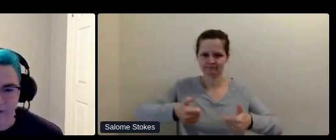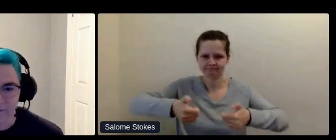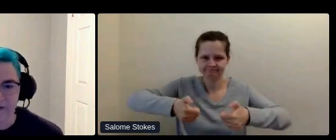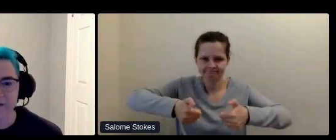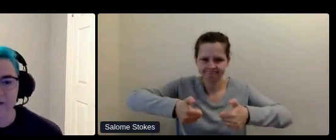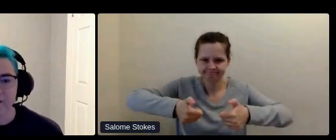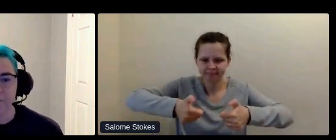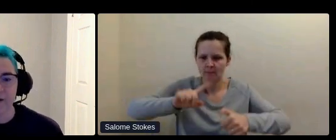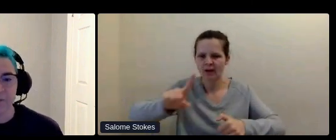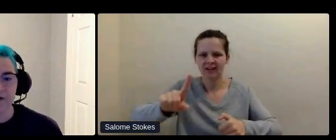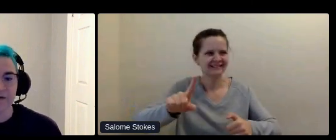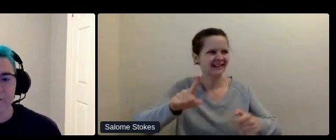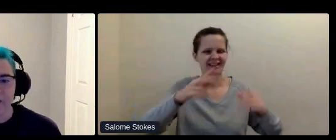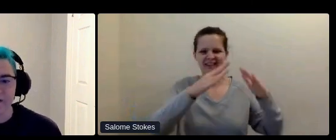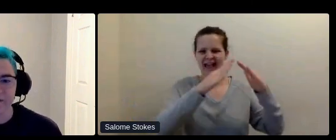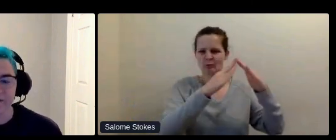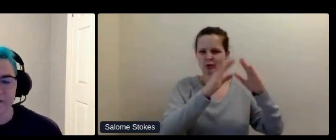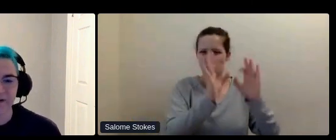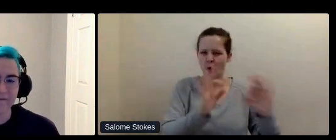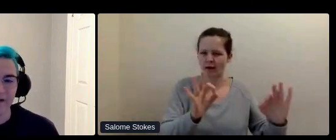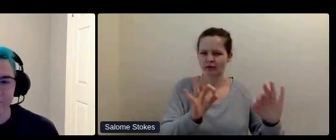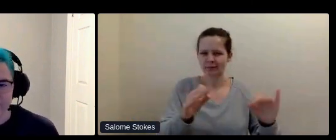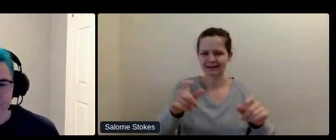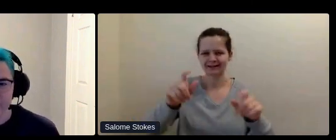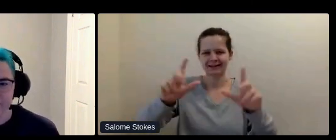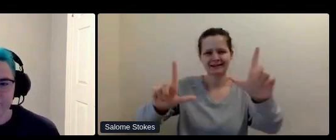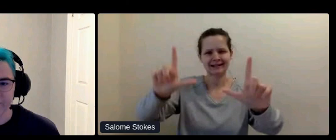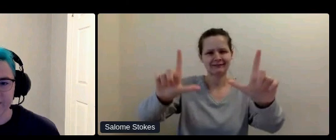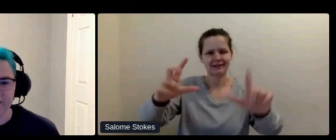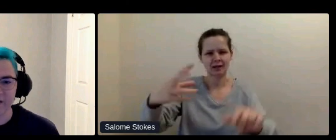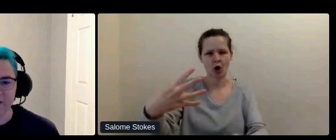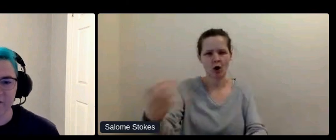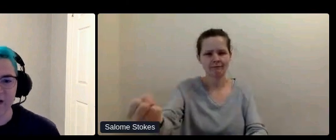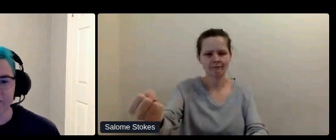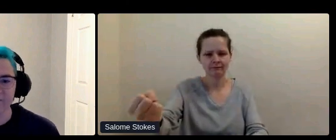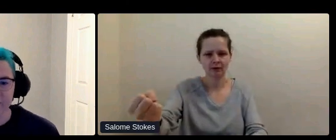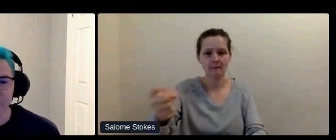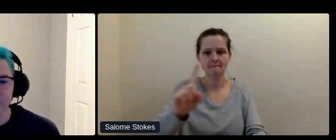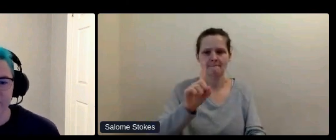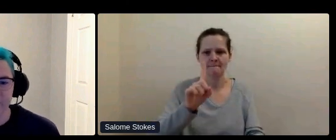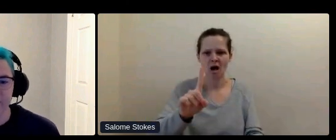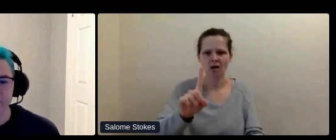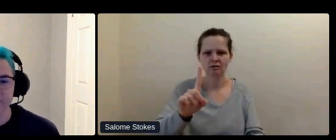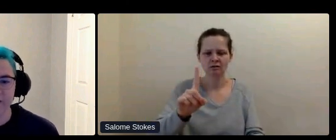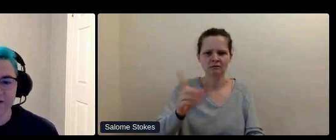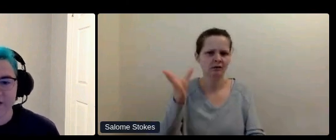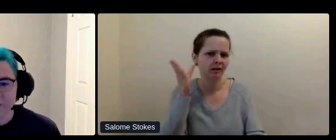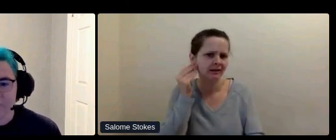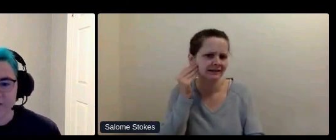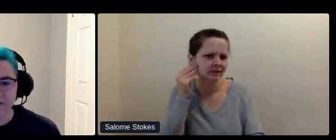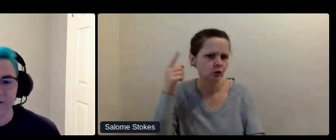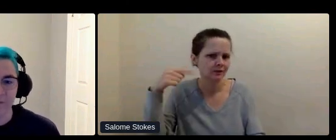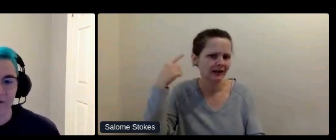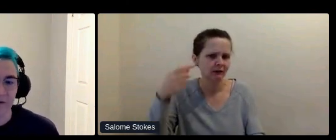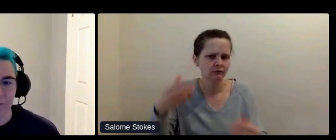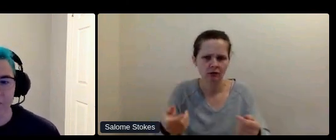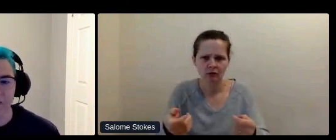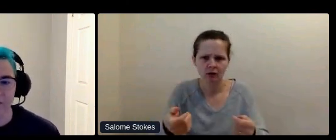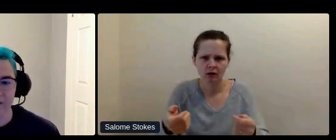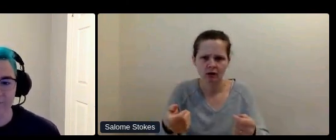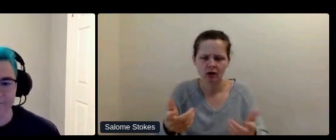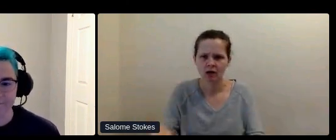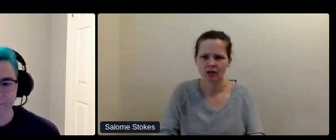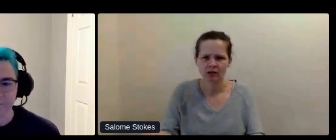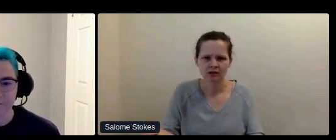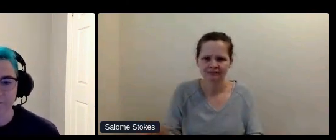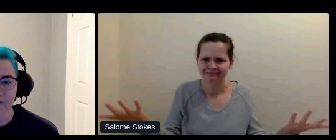your whole family. But when you get to a puzzle, you have to follow a sound. Suddenly, you can't finish that puzzle because having the sound off presented a barrier to